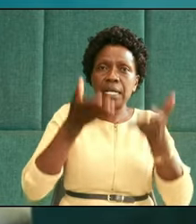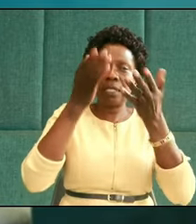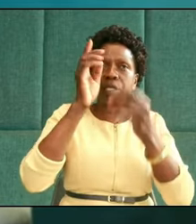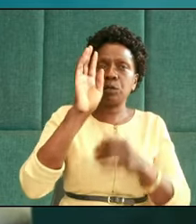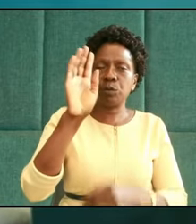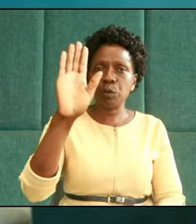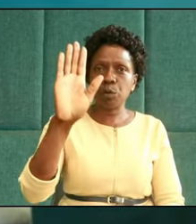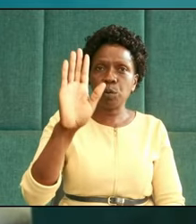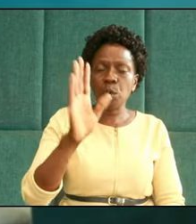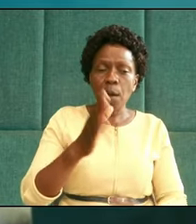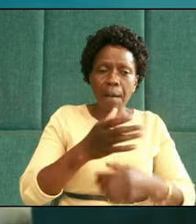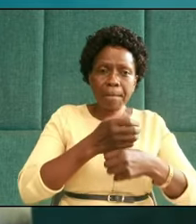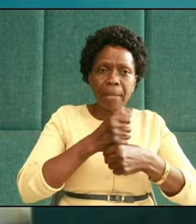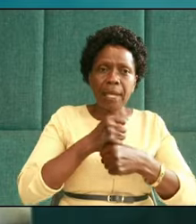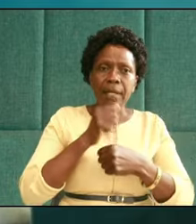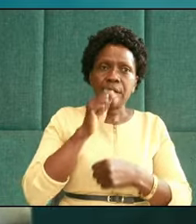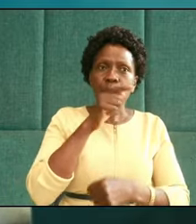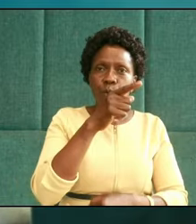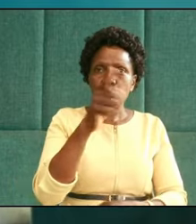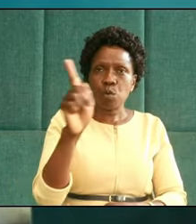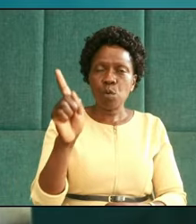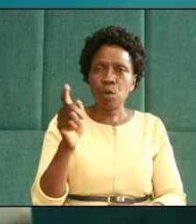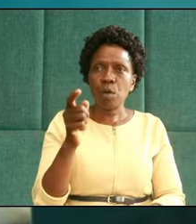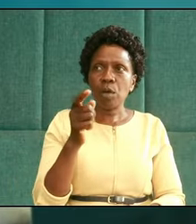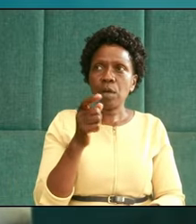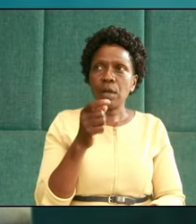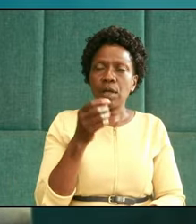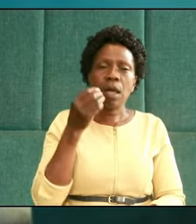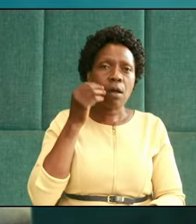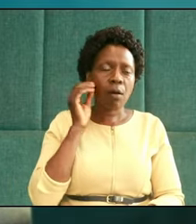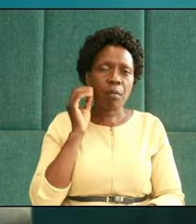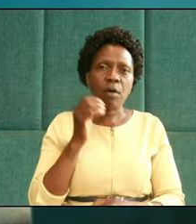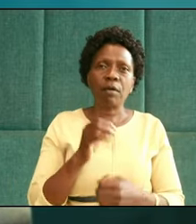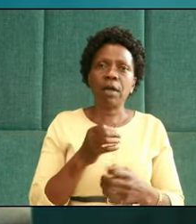The Lord will make you a hope for the family.